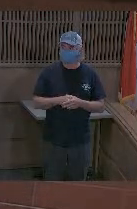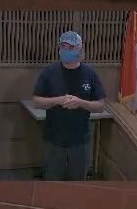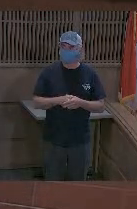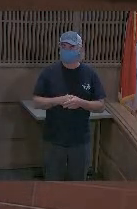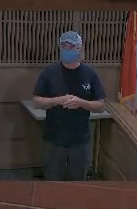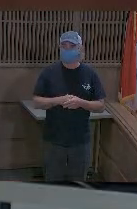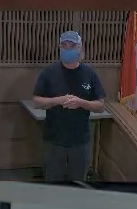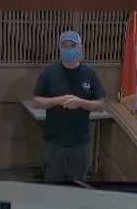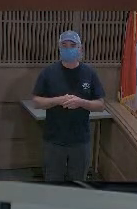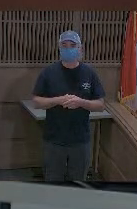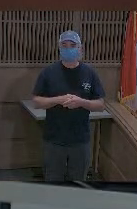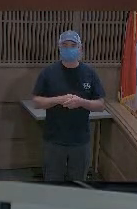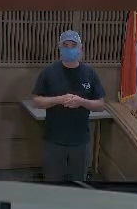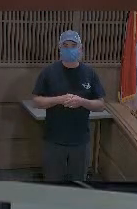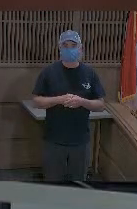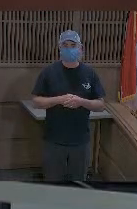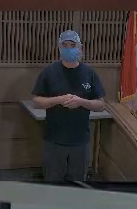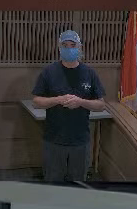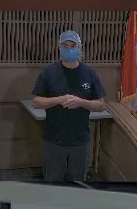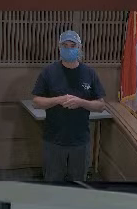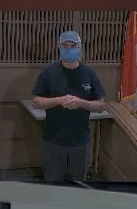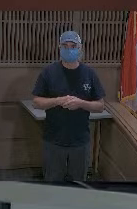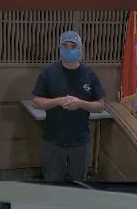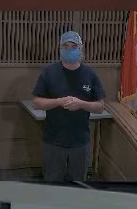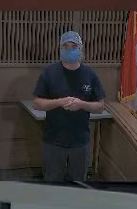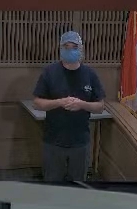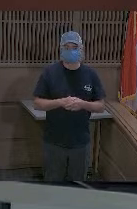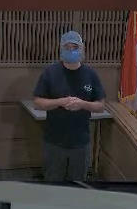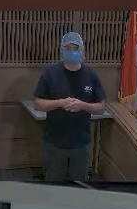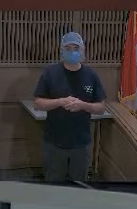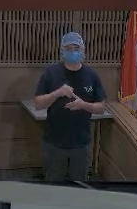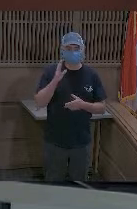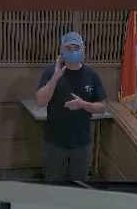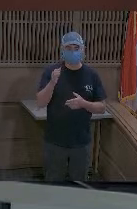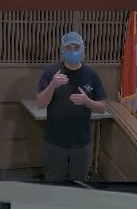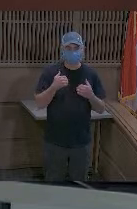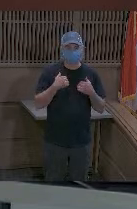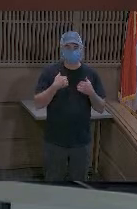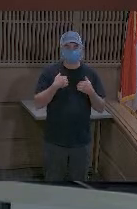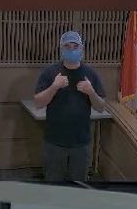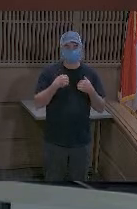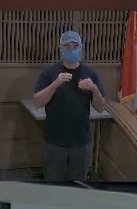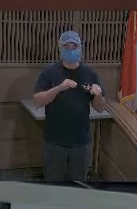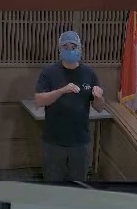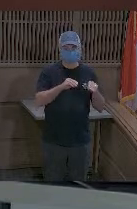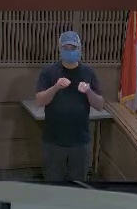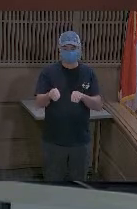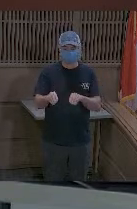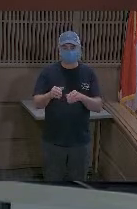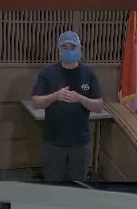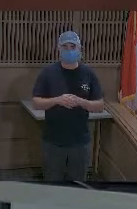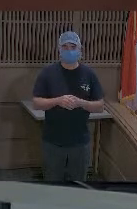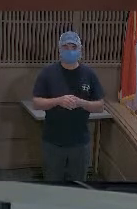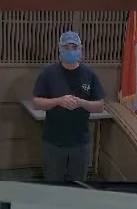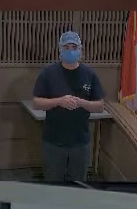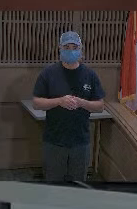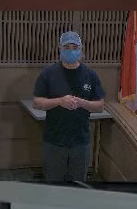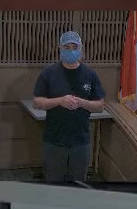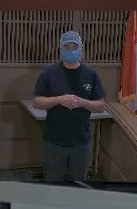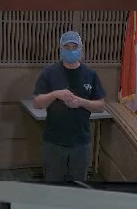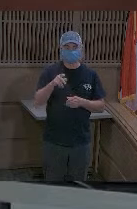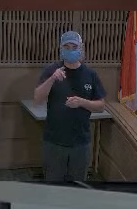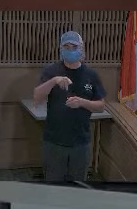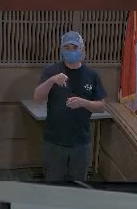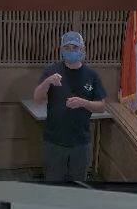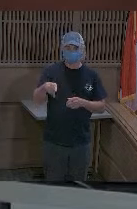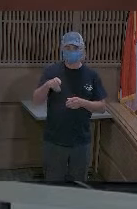Thank you, Mr. Chairman, for your remarks today. We will now move to hear from our partners at Phoebe Putnam